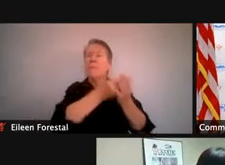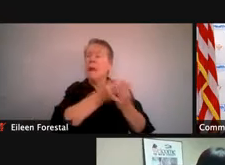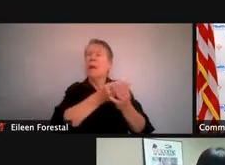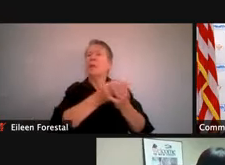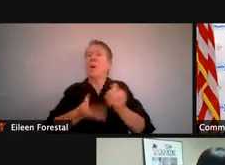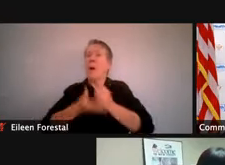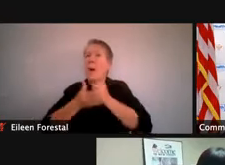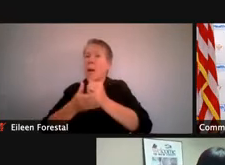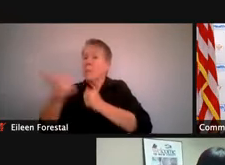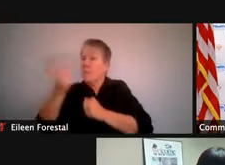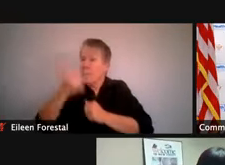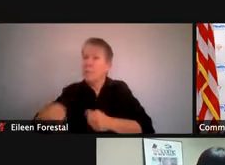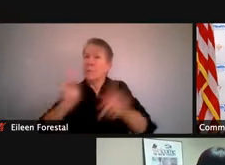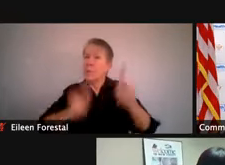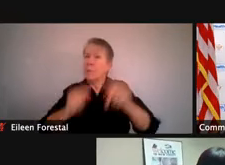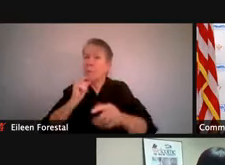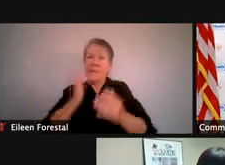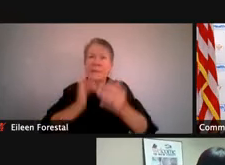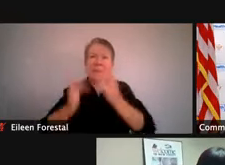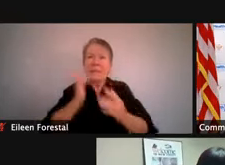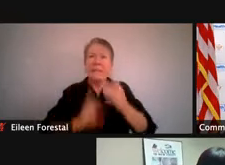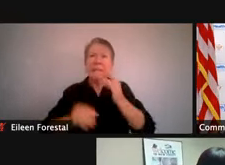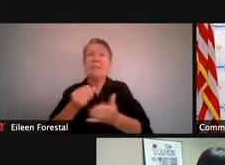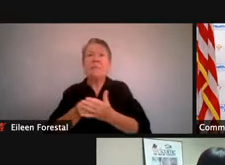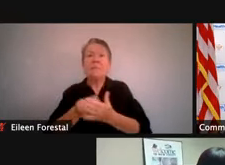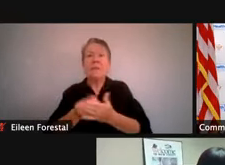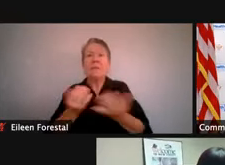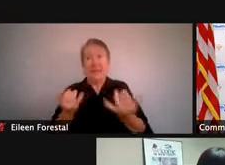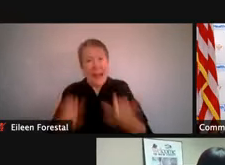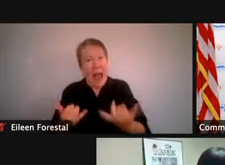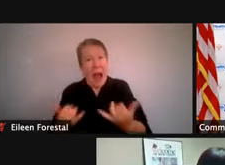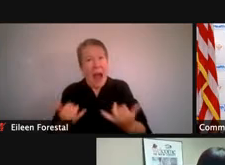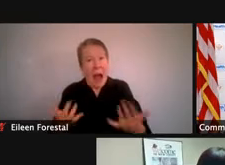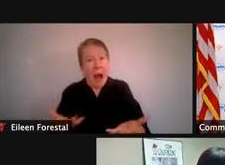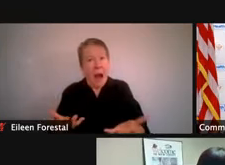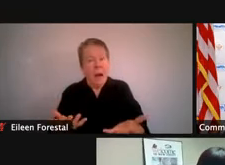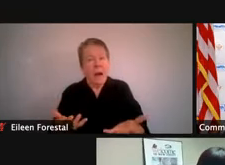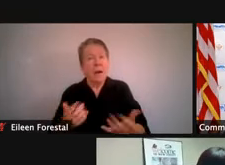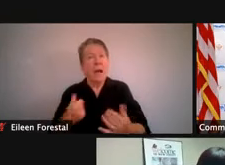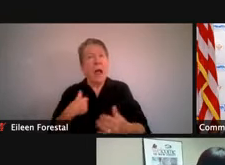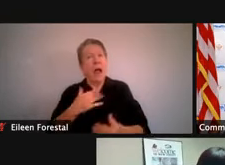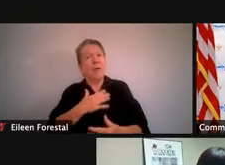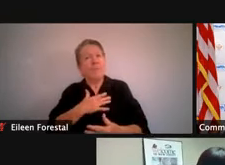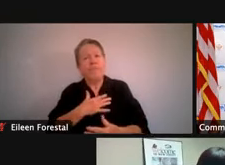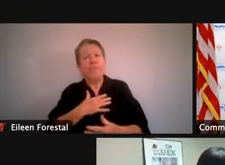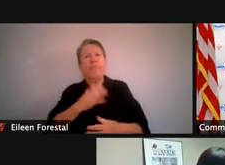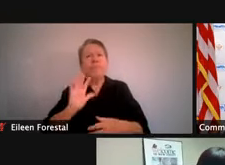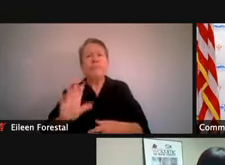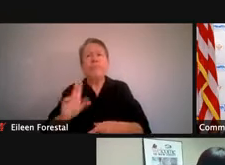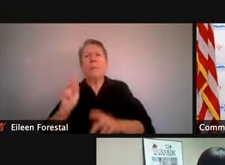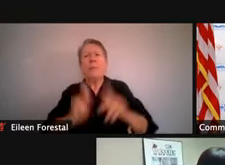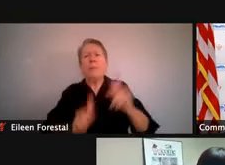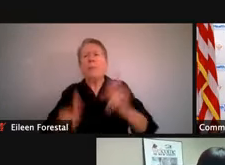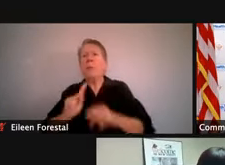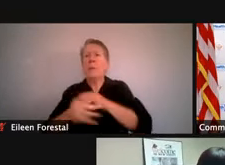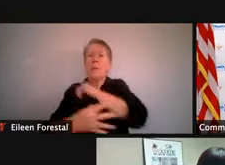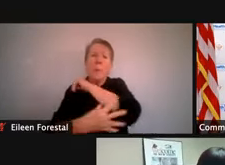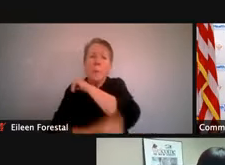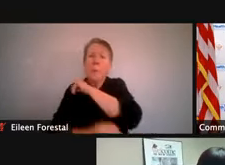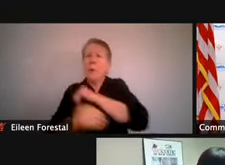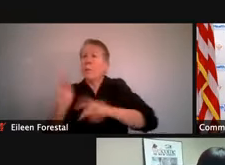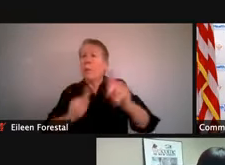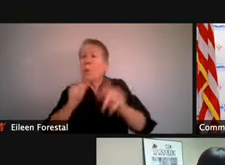And I have unending sympathy. I also have unending sympathy for folks who earn poverty wages. It's New Jersey.